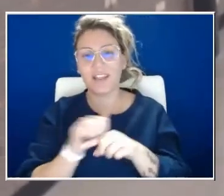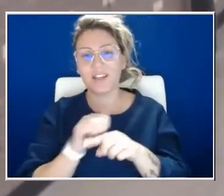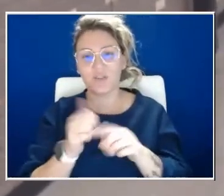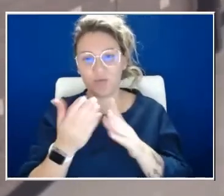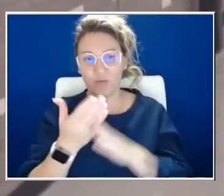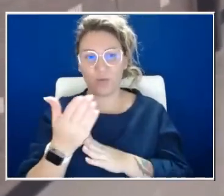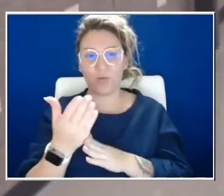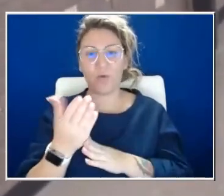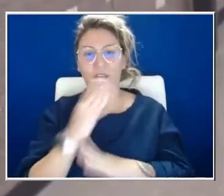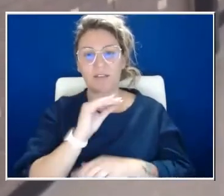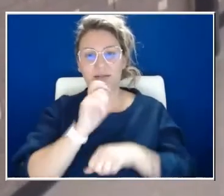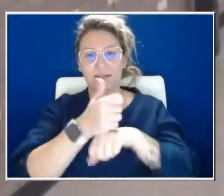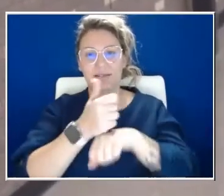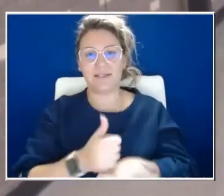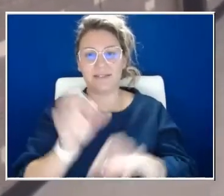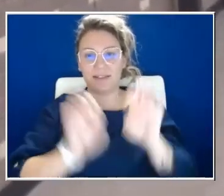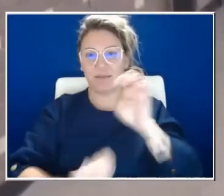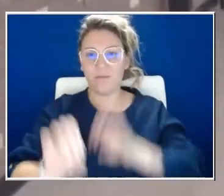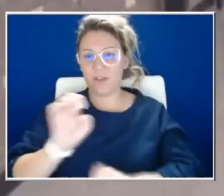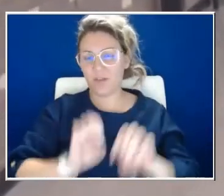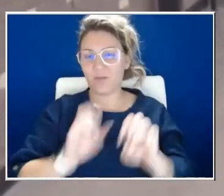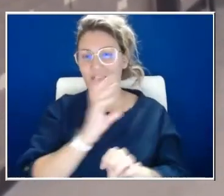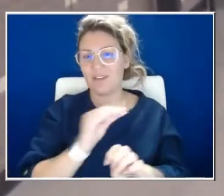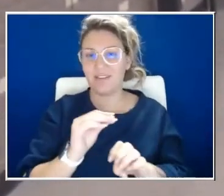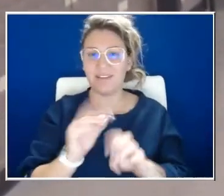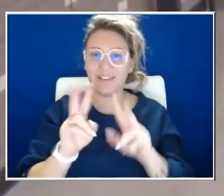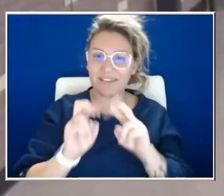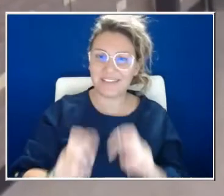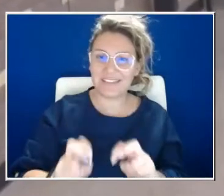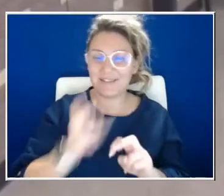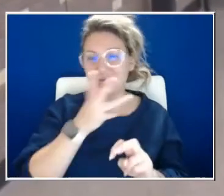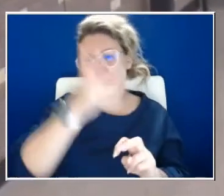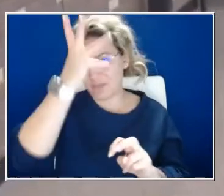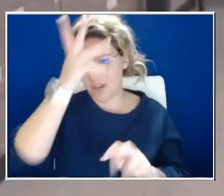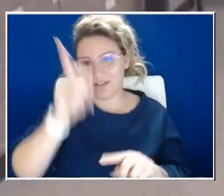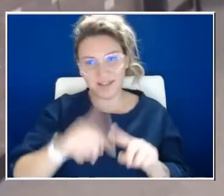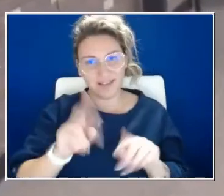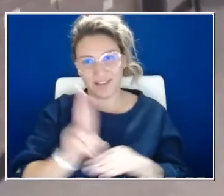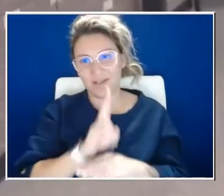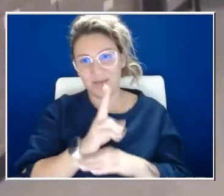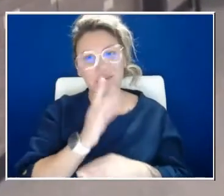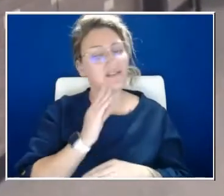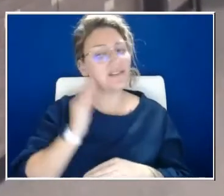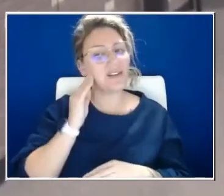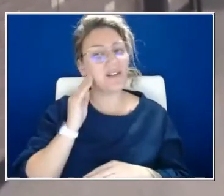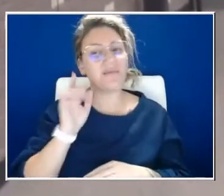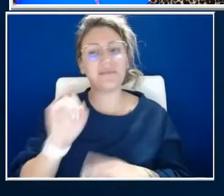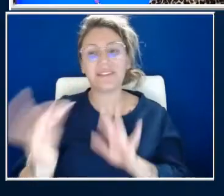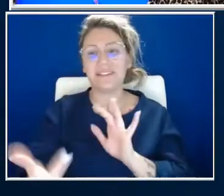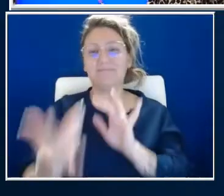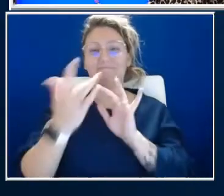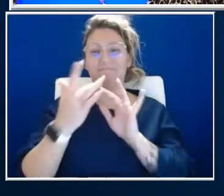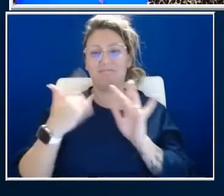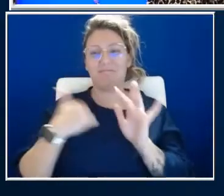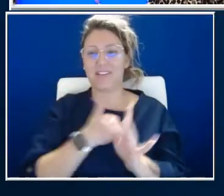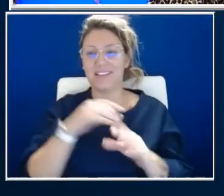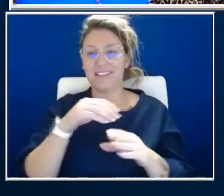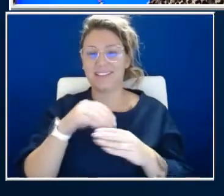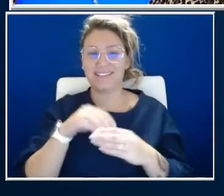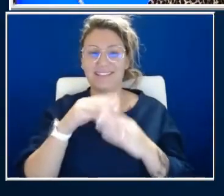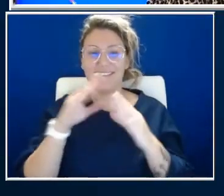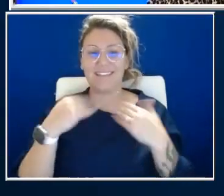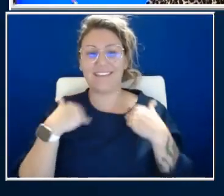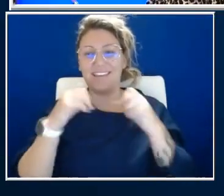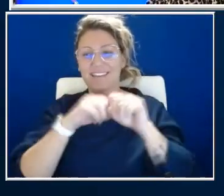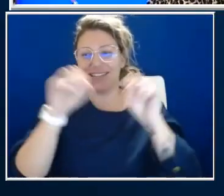up and evaluate and assess. And so it's not something a parent can use at home. You have to reach out to one of us in the health system. Okay. You know what you're